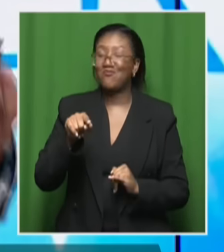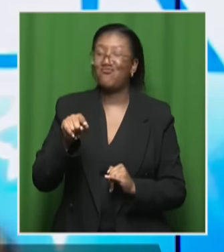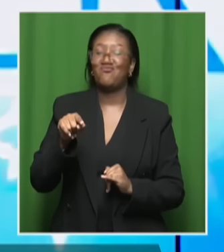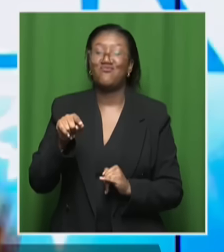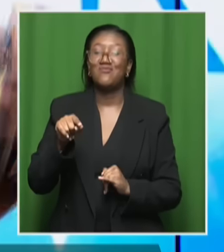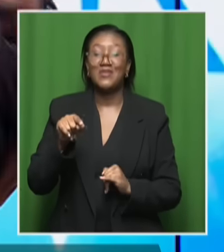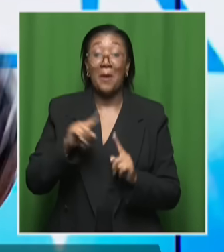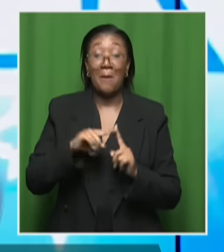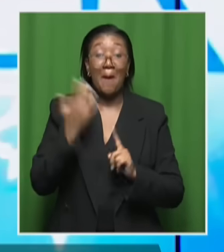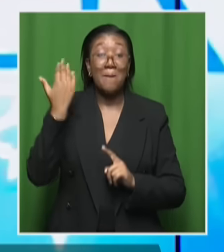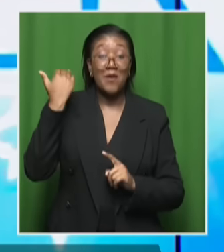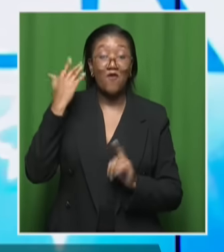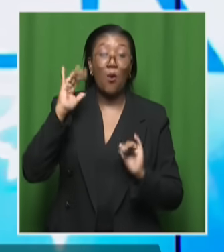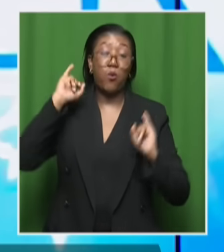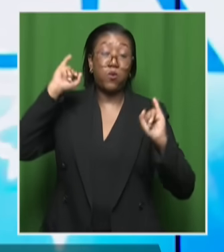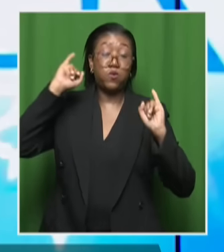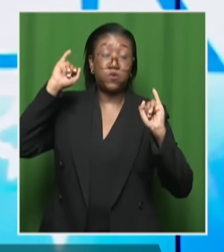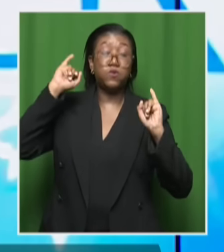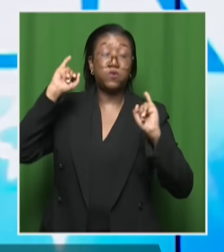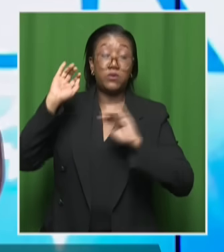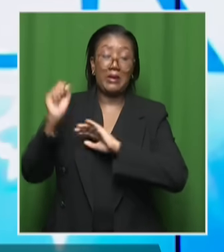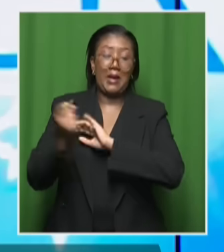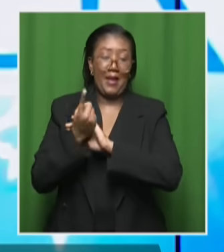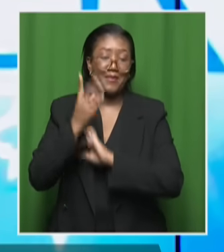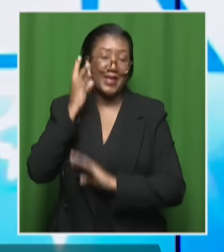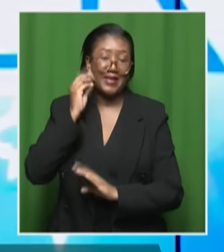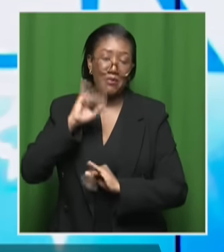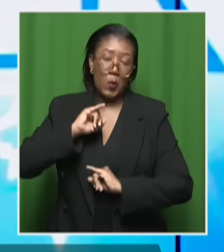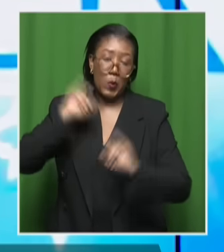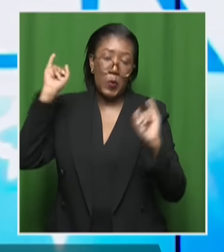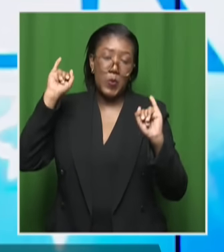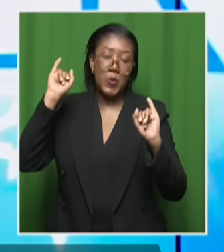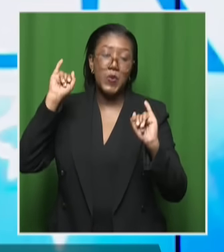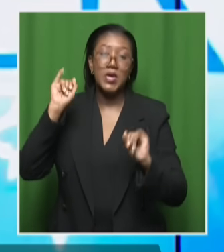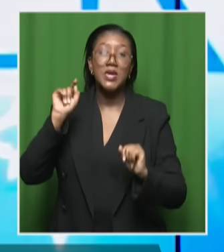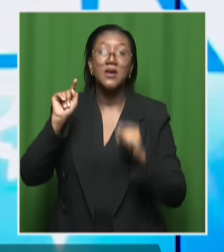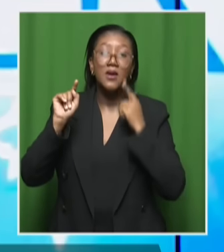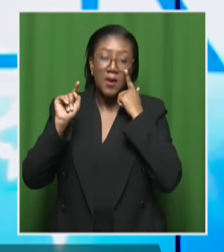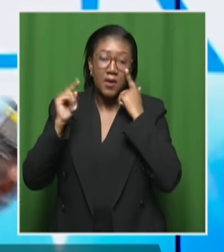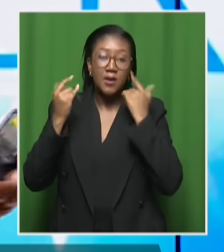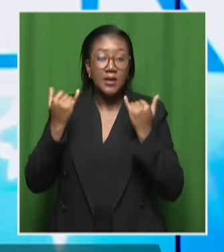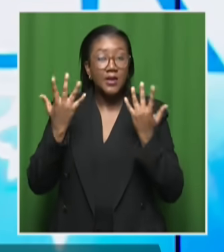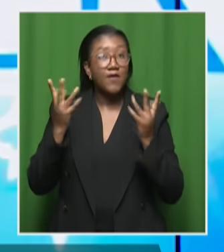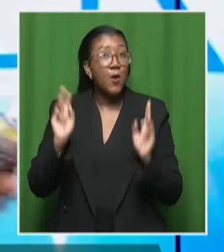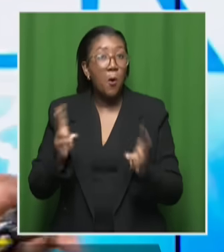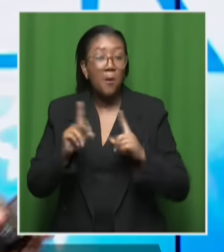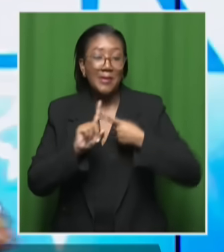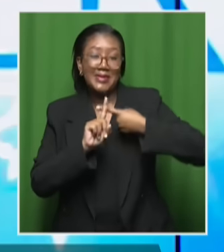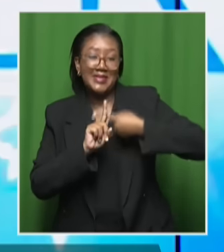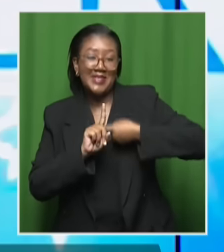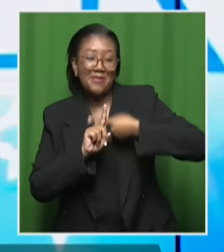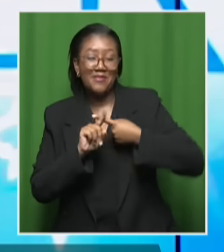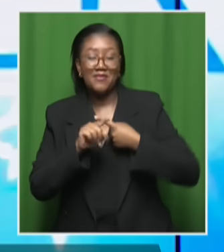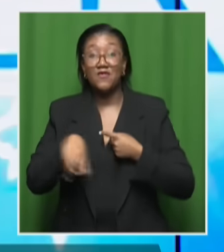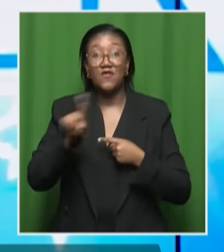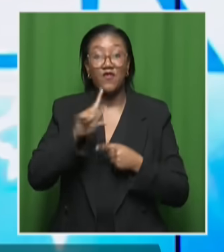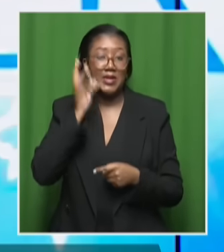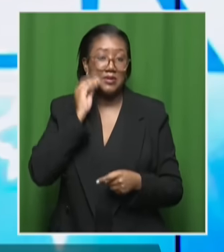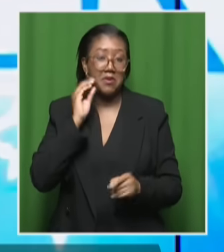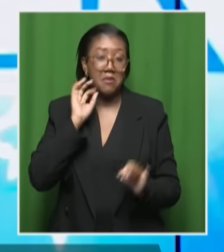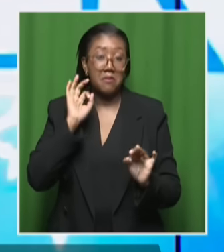So the biggest one broke the temperatures, and the temperatures are struggling to rise to normal temperatures that we normally experience. So